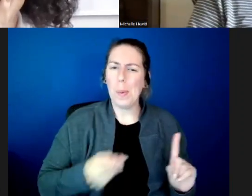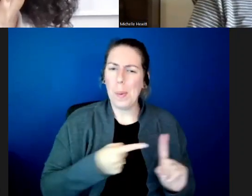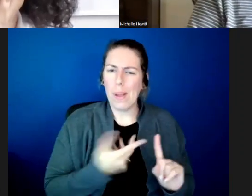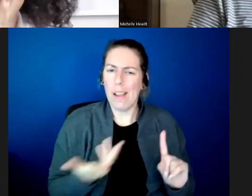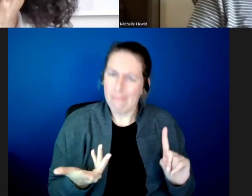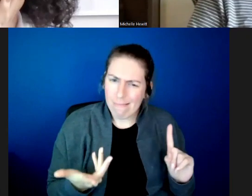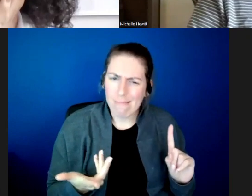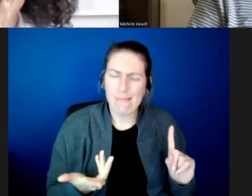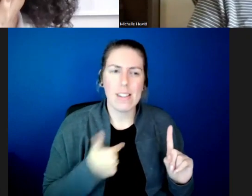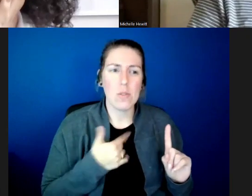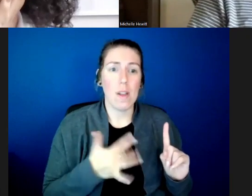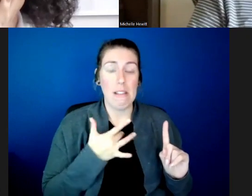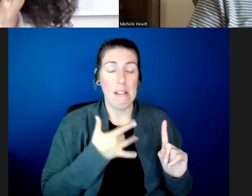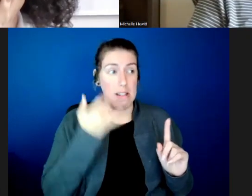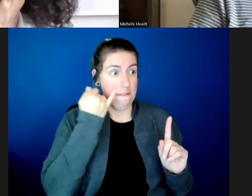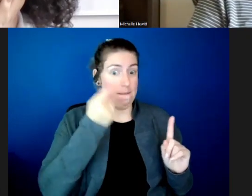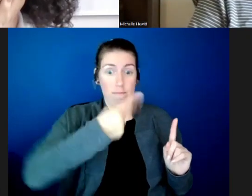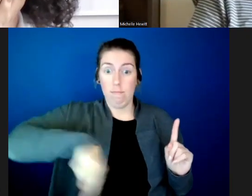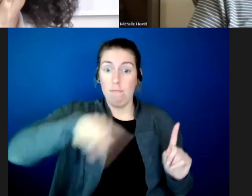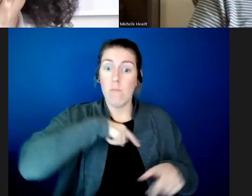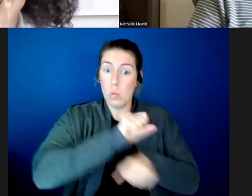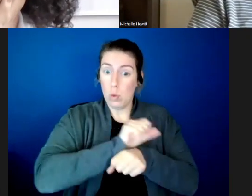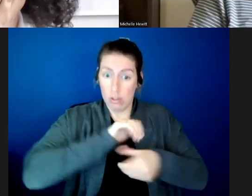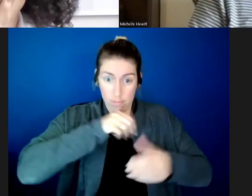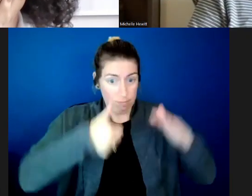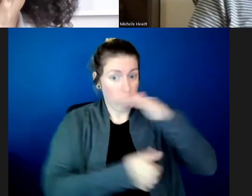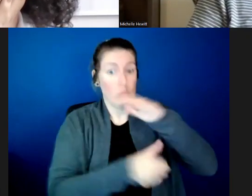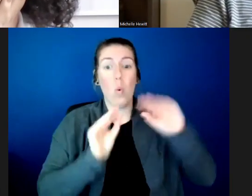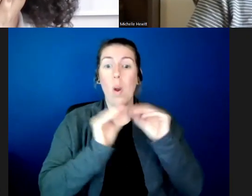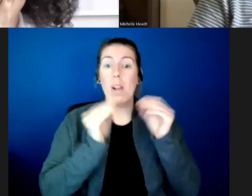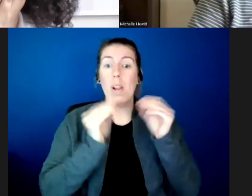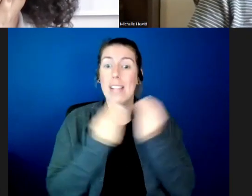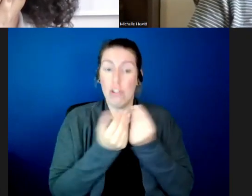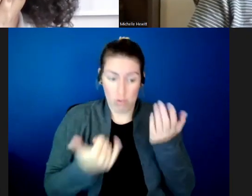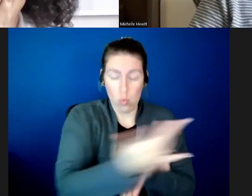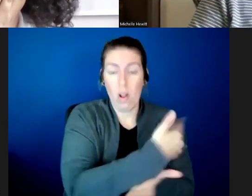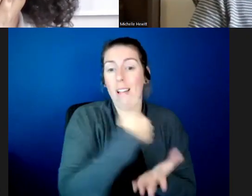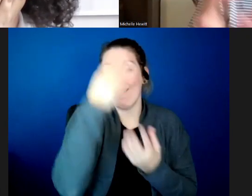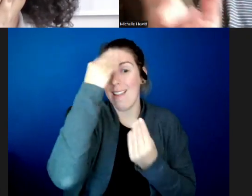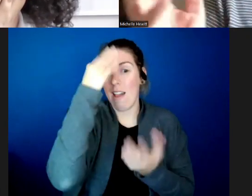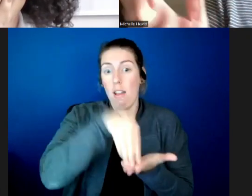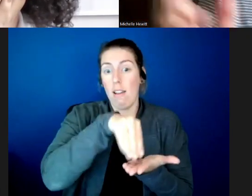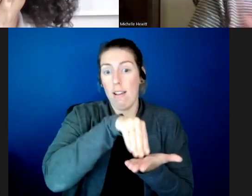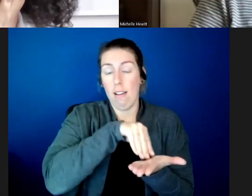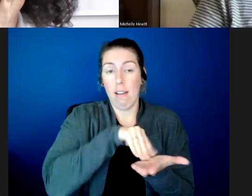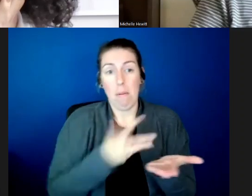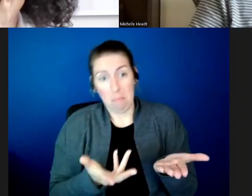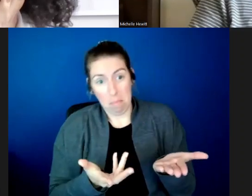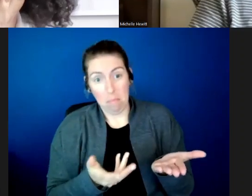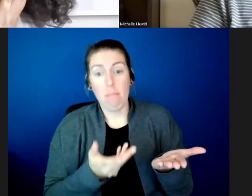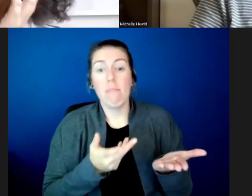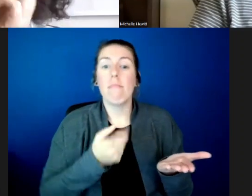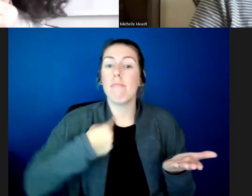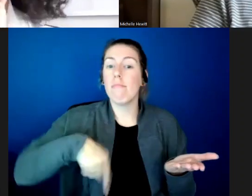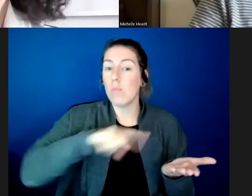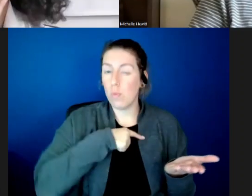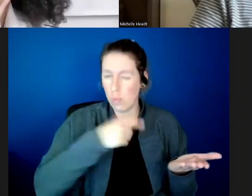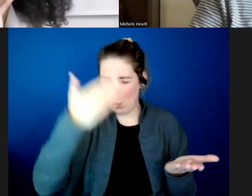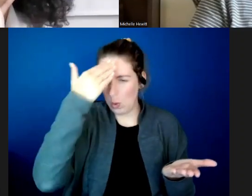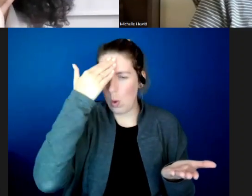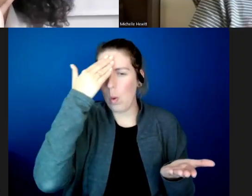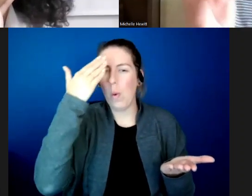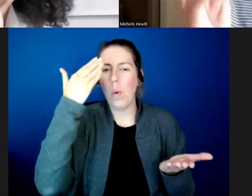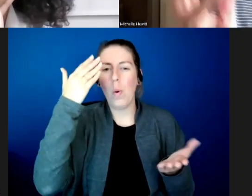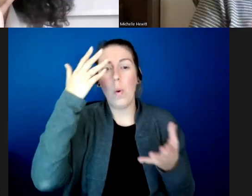that get to have conversations with people who are able to collect data, and we know a lot of that is done, you know, by